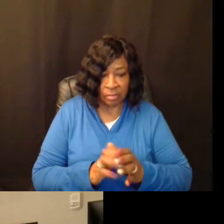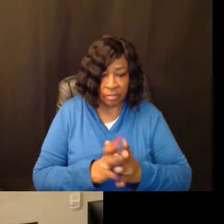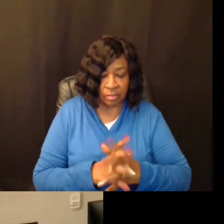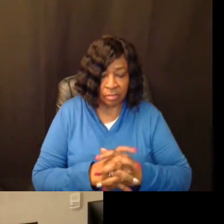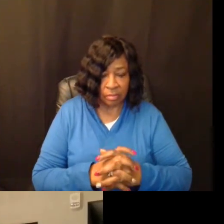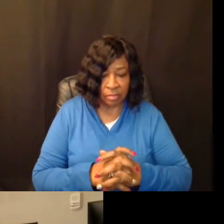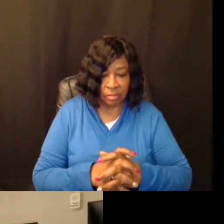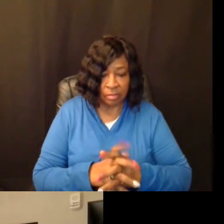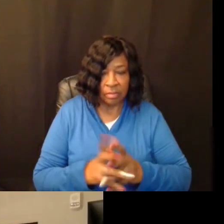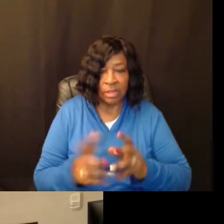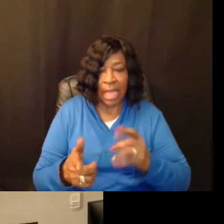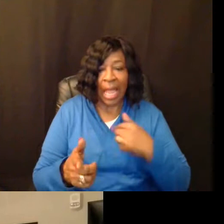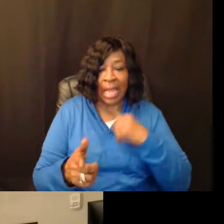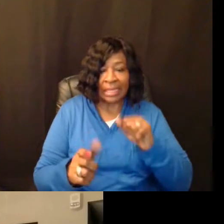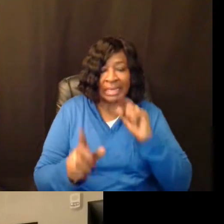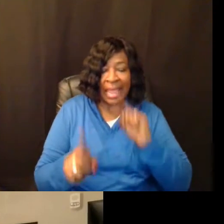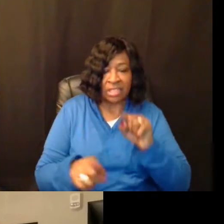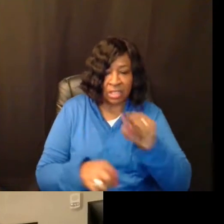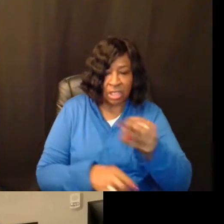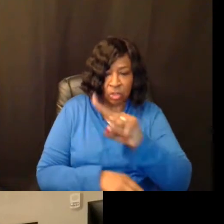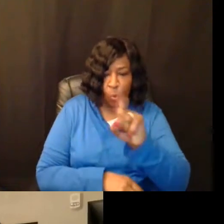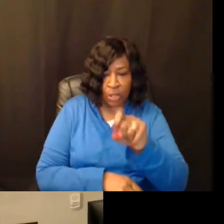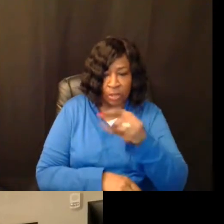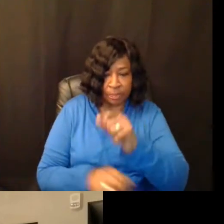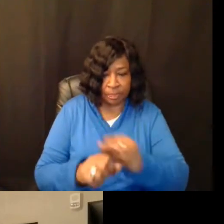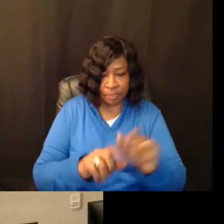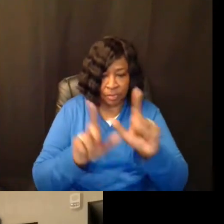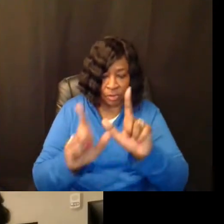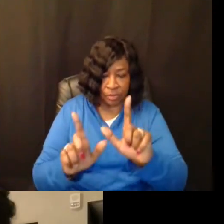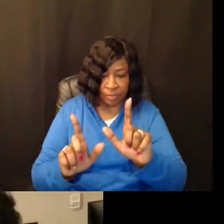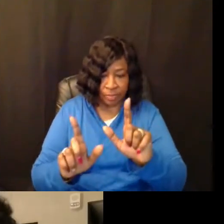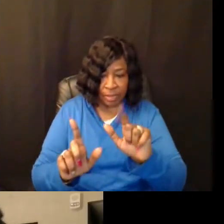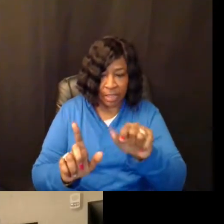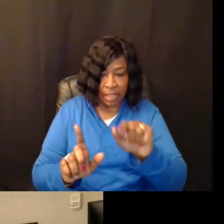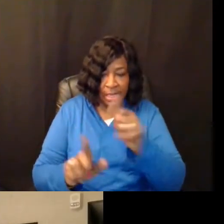I could take this question on the screen. Any thoughts on